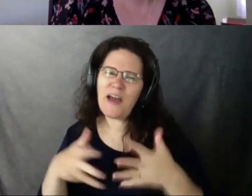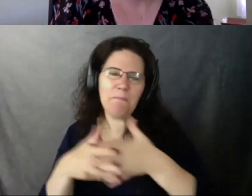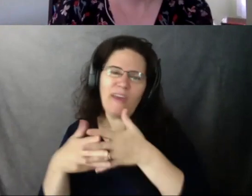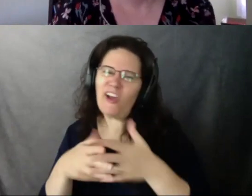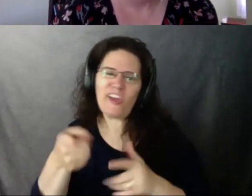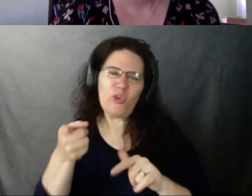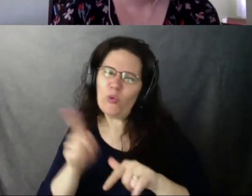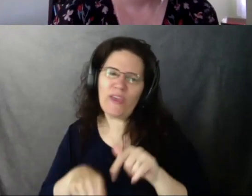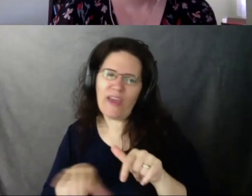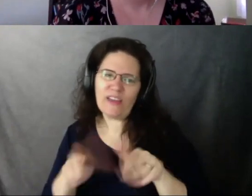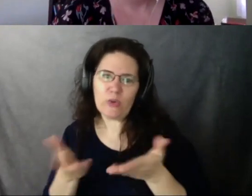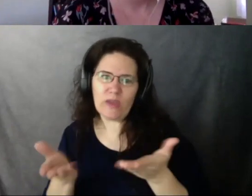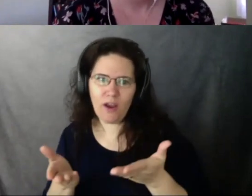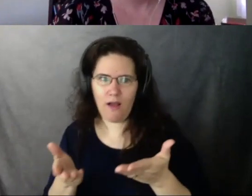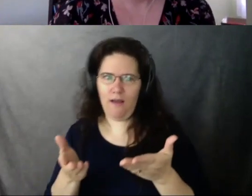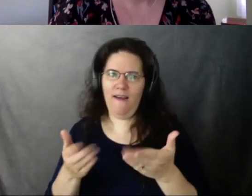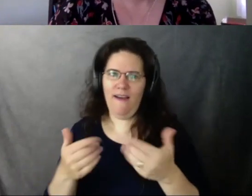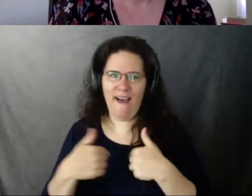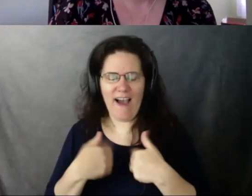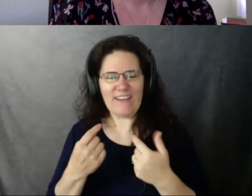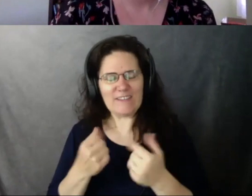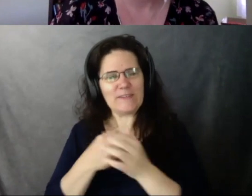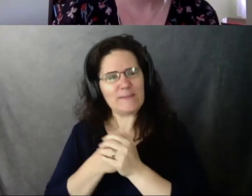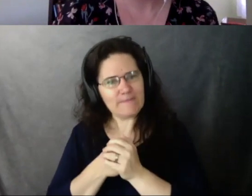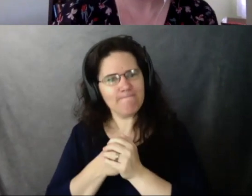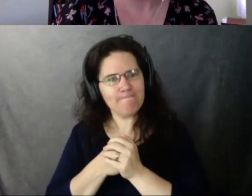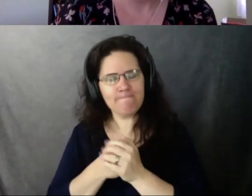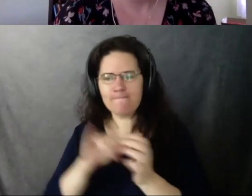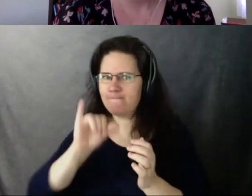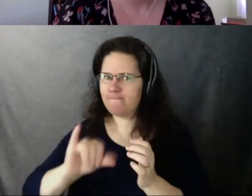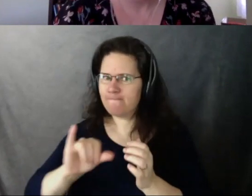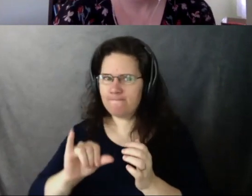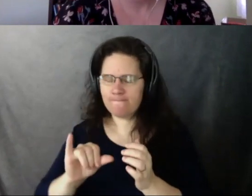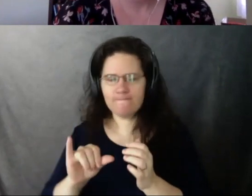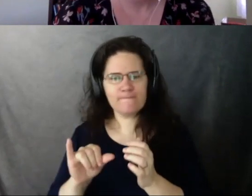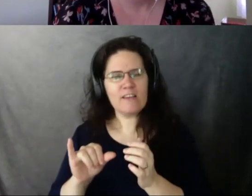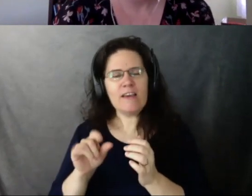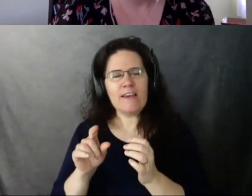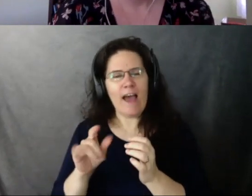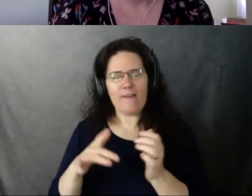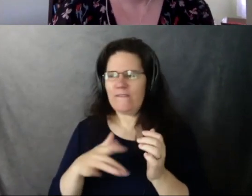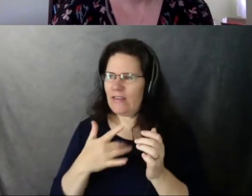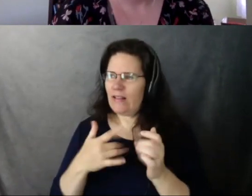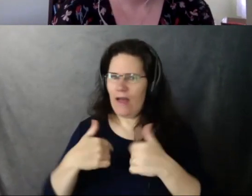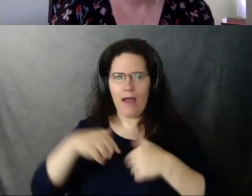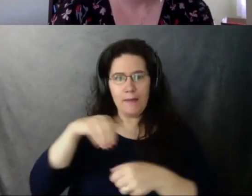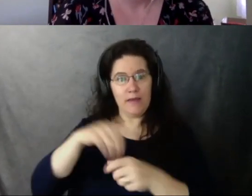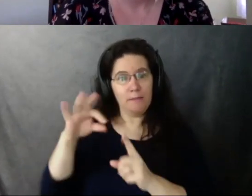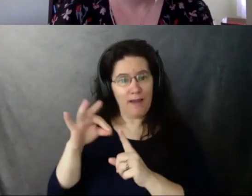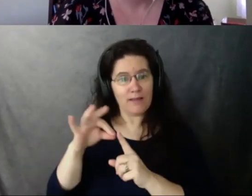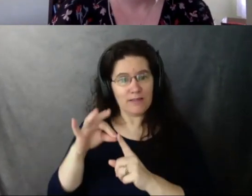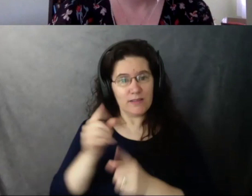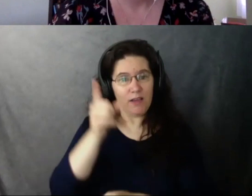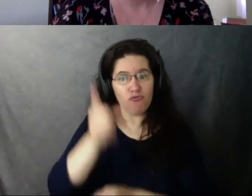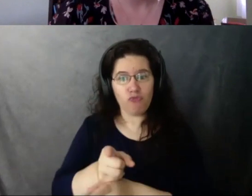usually sometimes I am fed up. What's going on? It's like you are in Pakistan and you don't